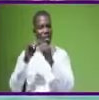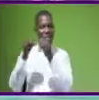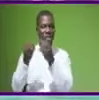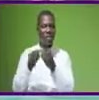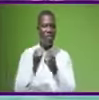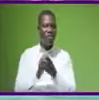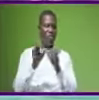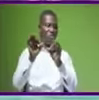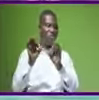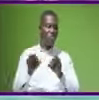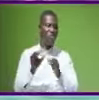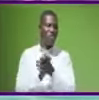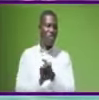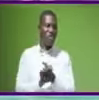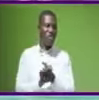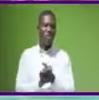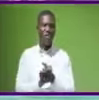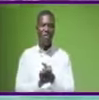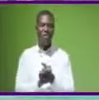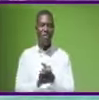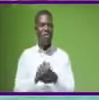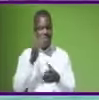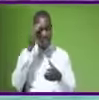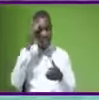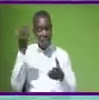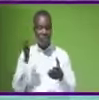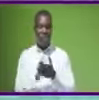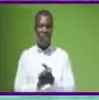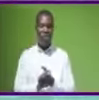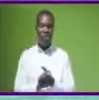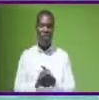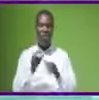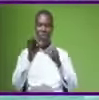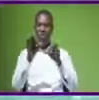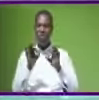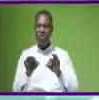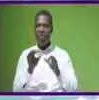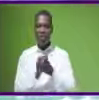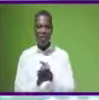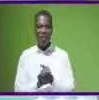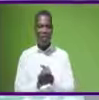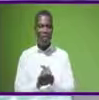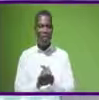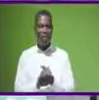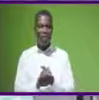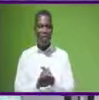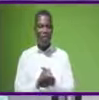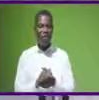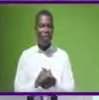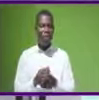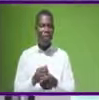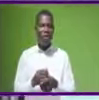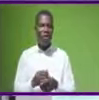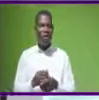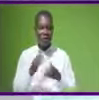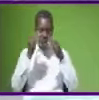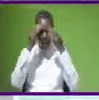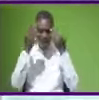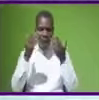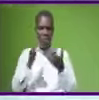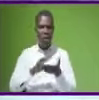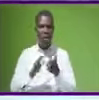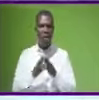ye organize minim na aye anwe ne se